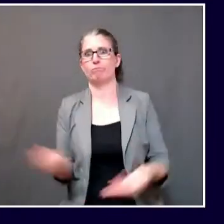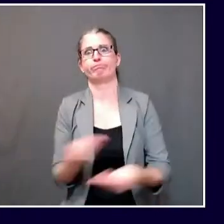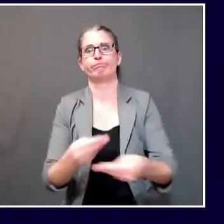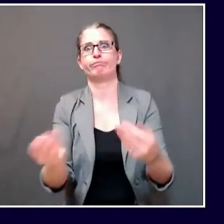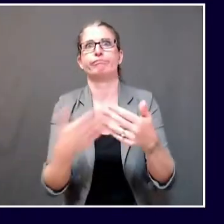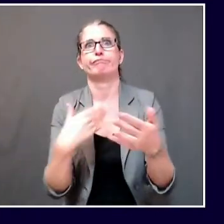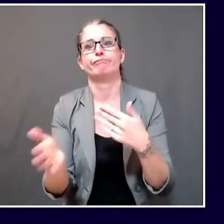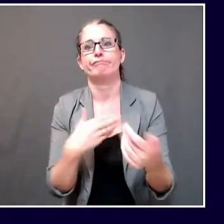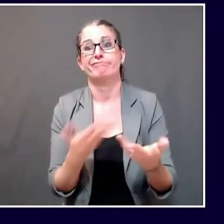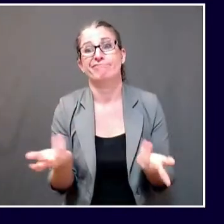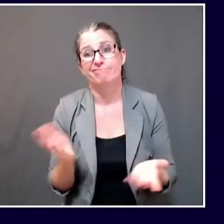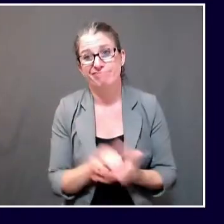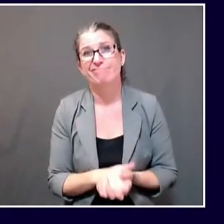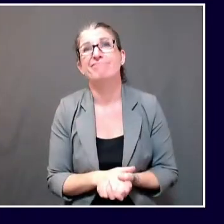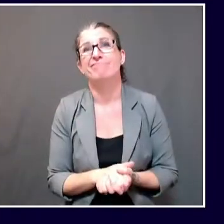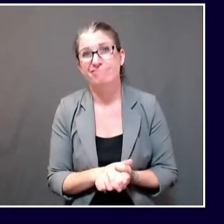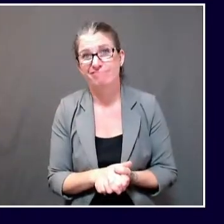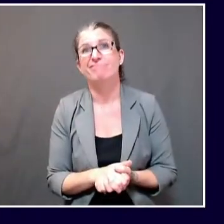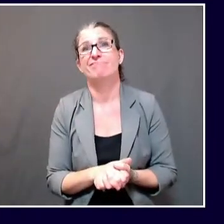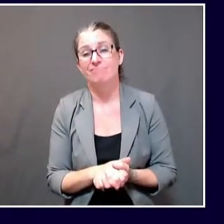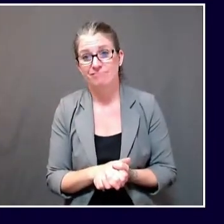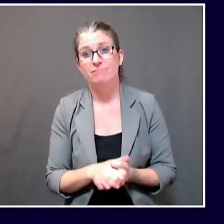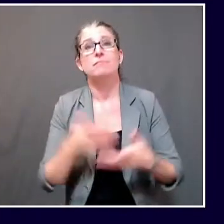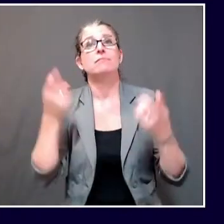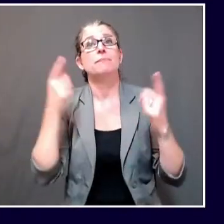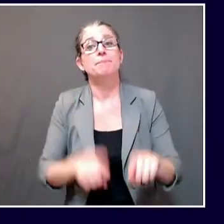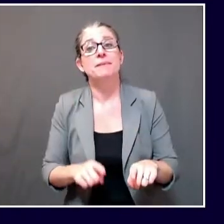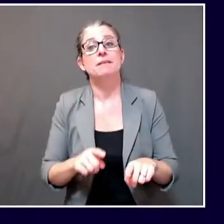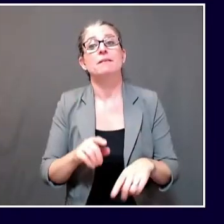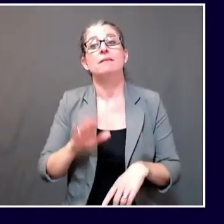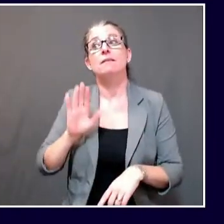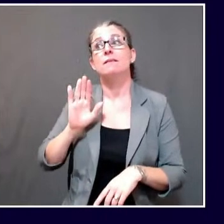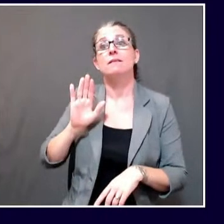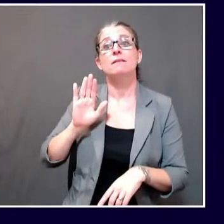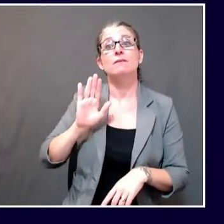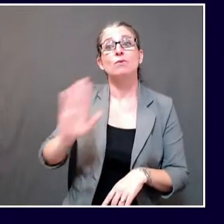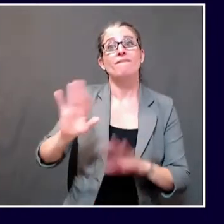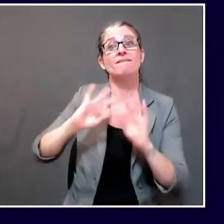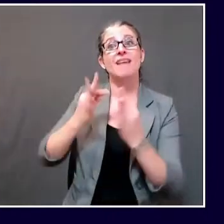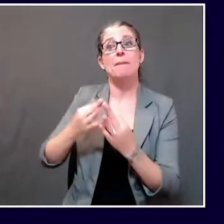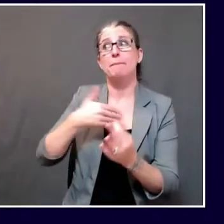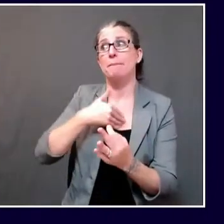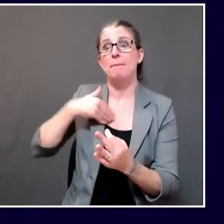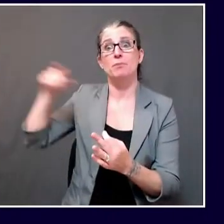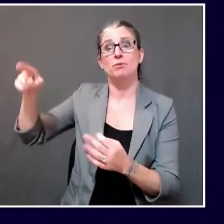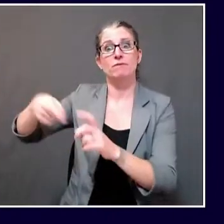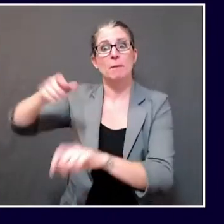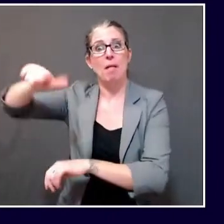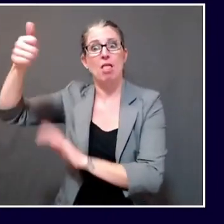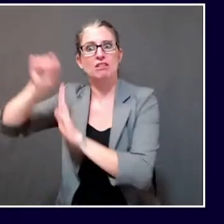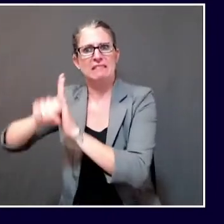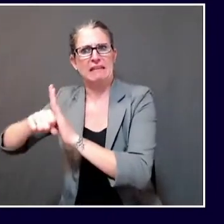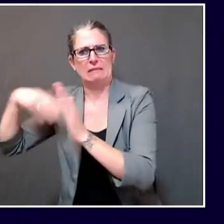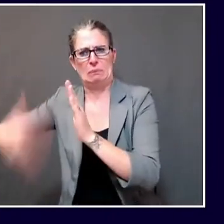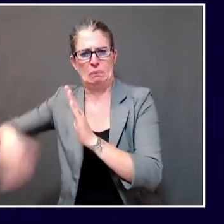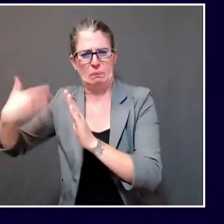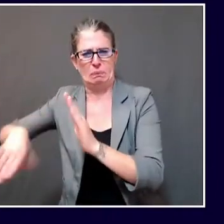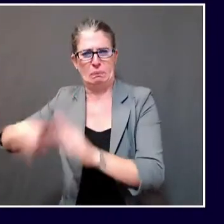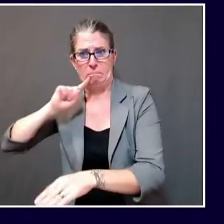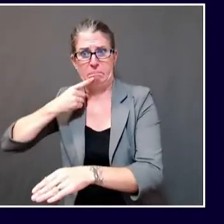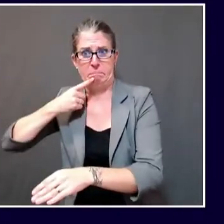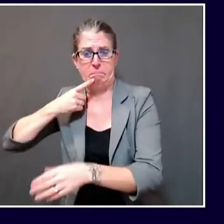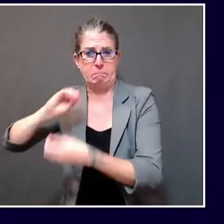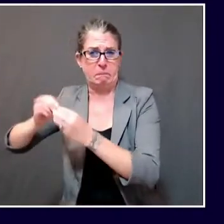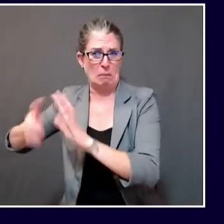higher transmission areas, or if the folks that they're coming to visit in Maine are particularly vulnerable or